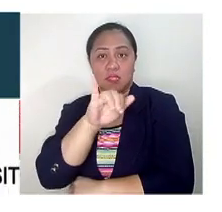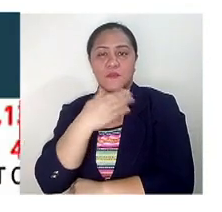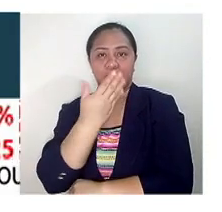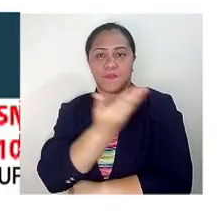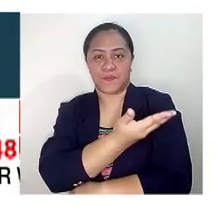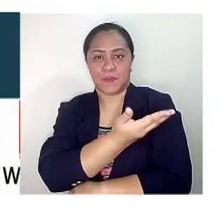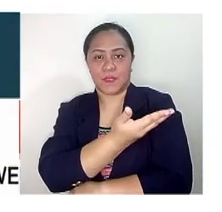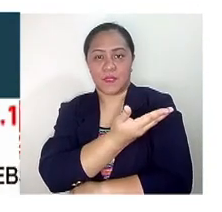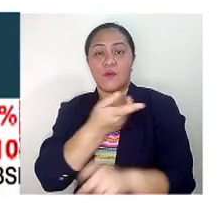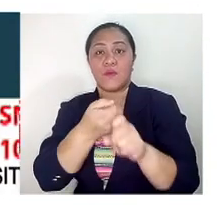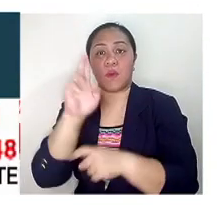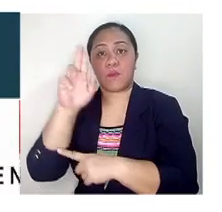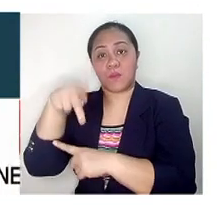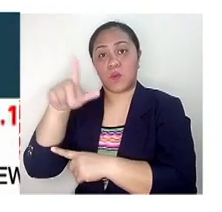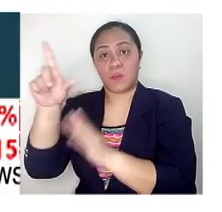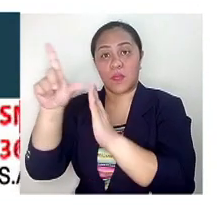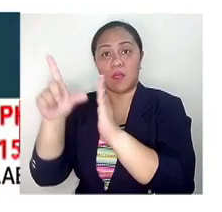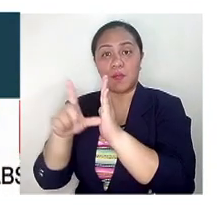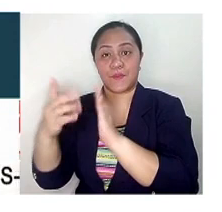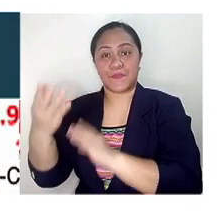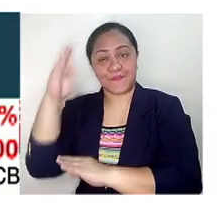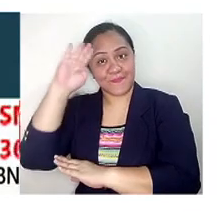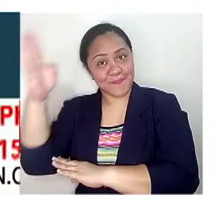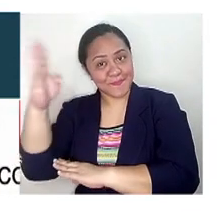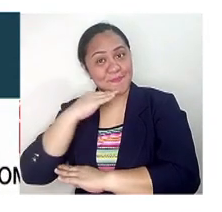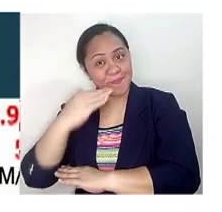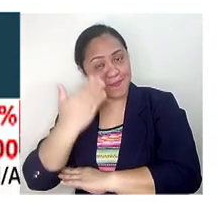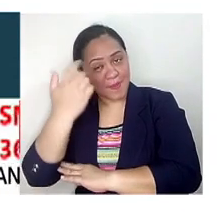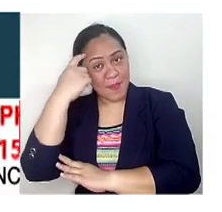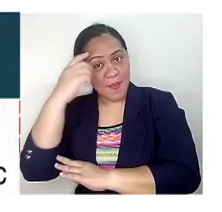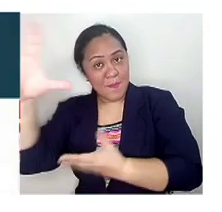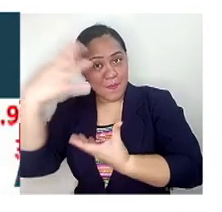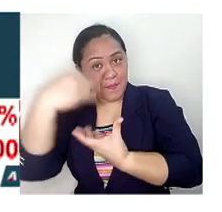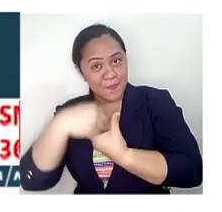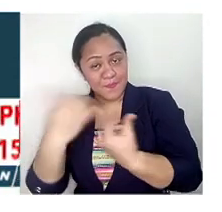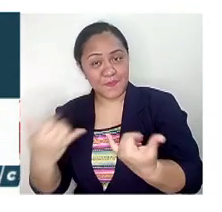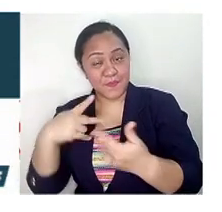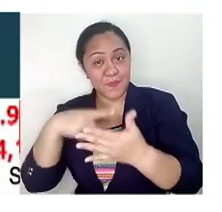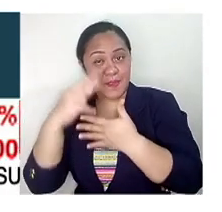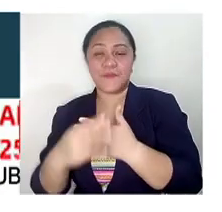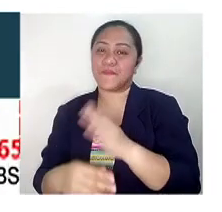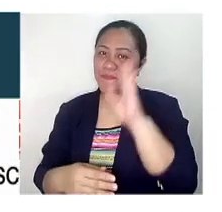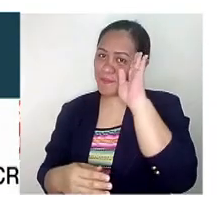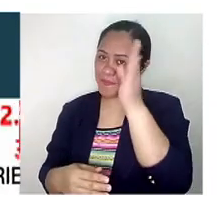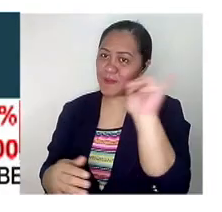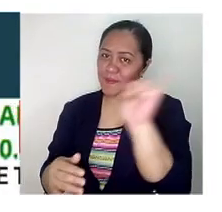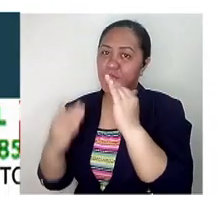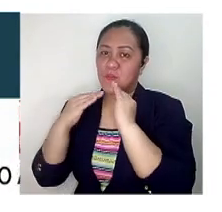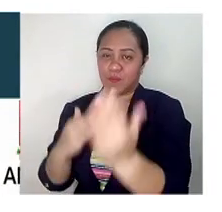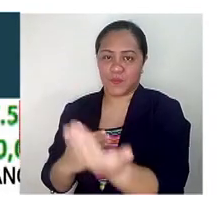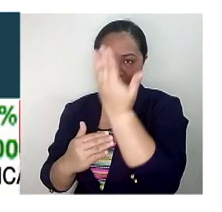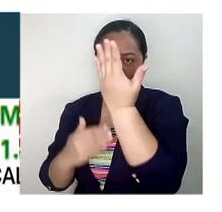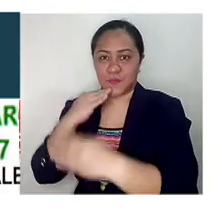of the Philippines. Professor, nice to see you again and welcome to the program. Hi, good morning, Ravina, and good morning to our viewers.